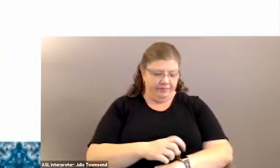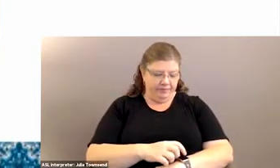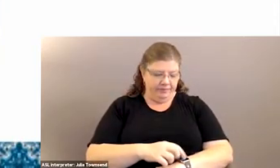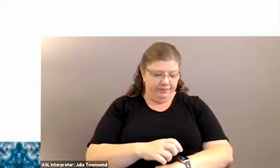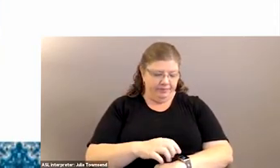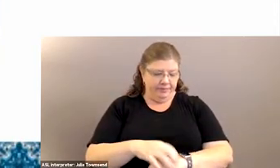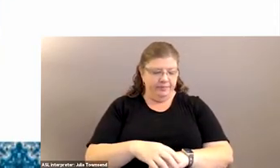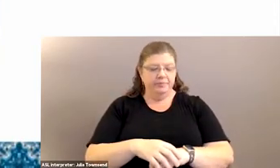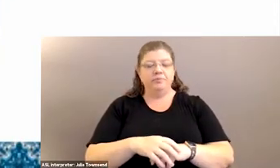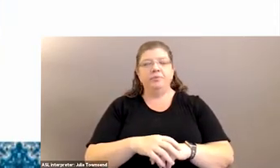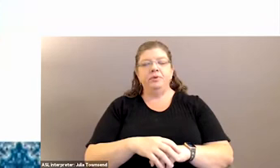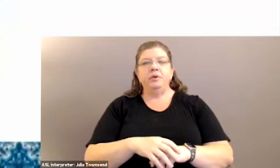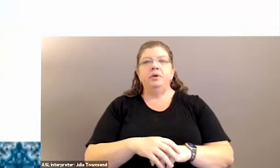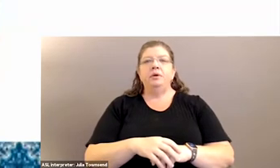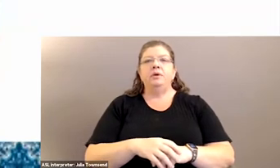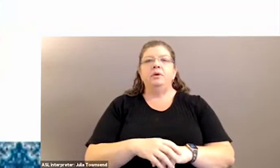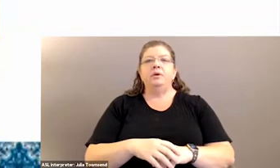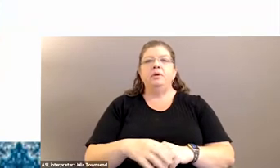so